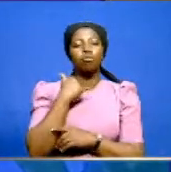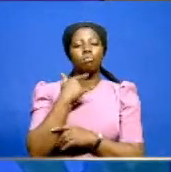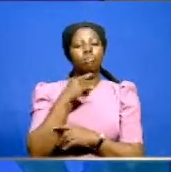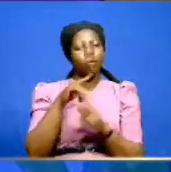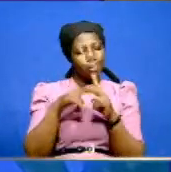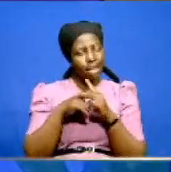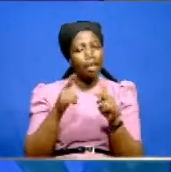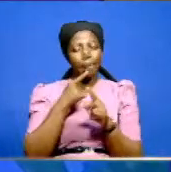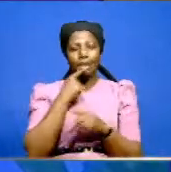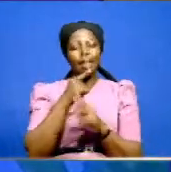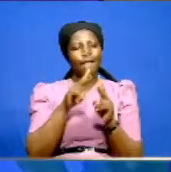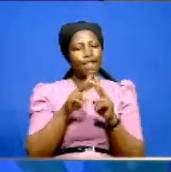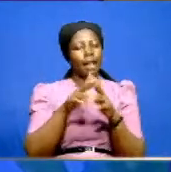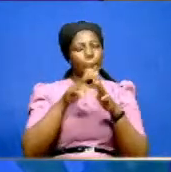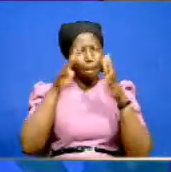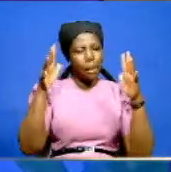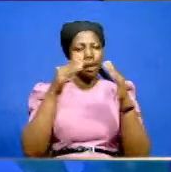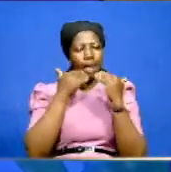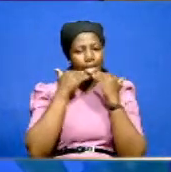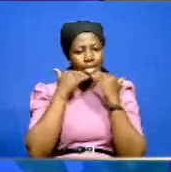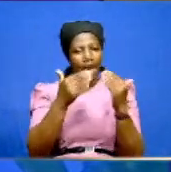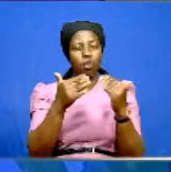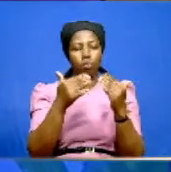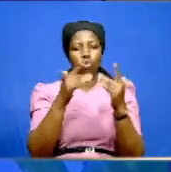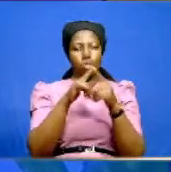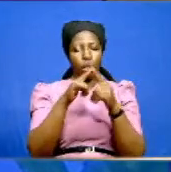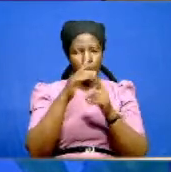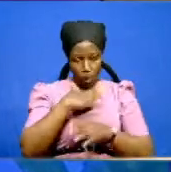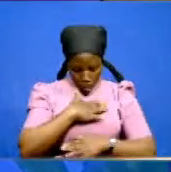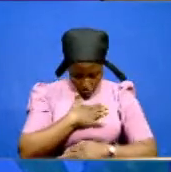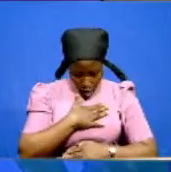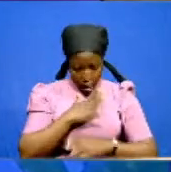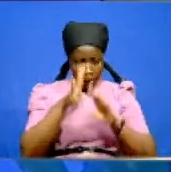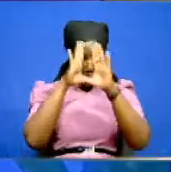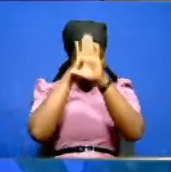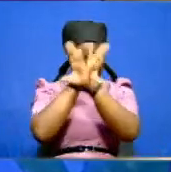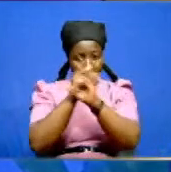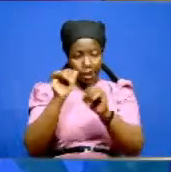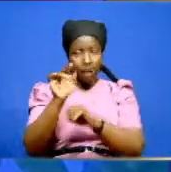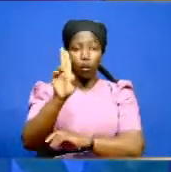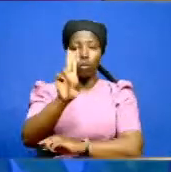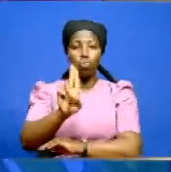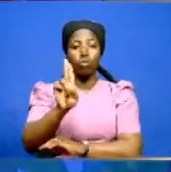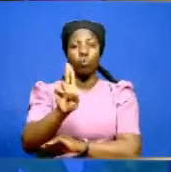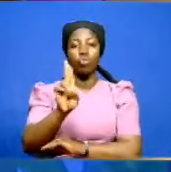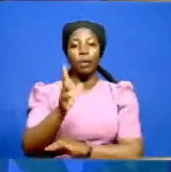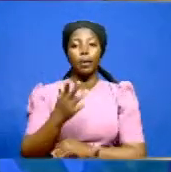you on behalf of the family to His Excellency President Uhuru Kenyatta,